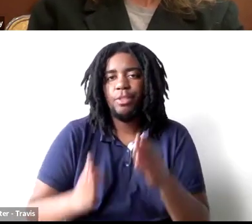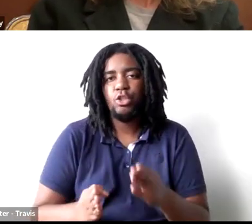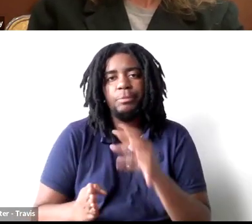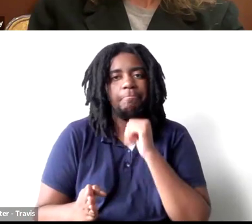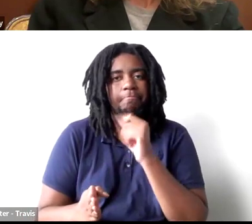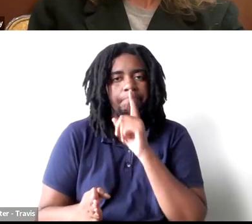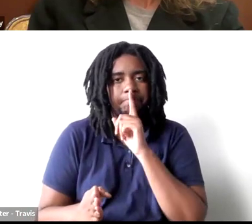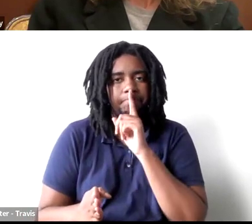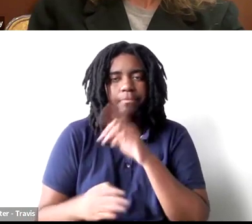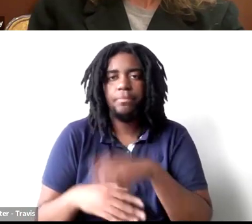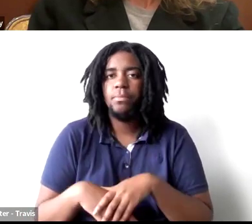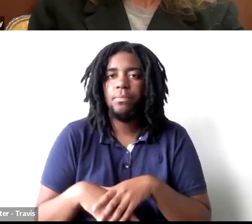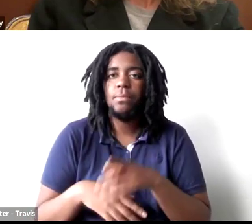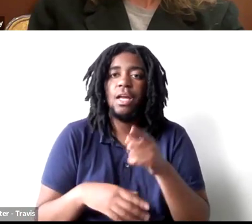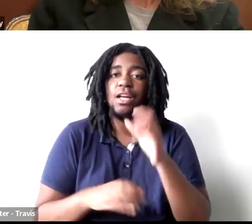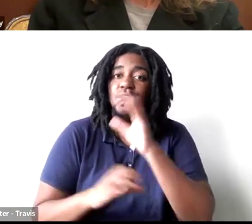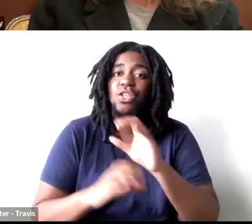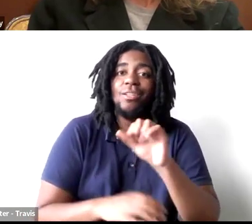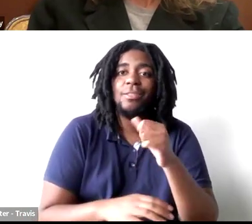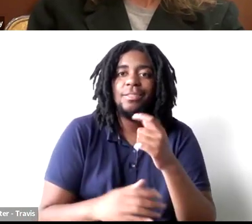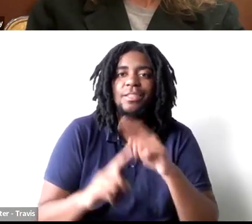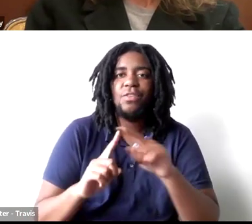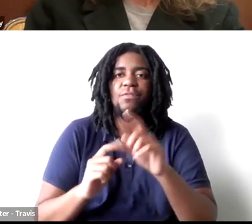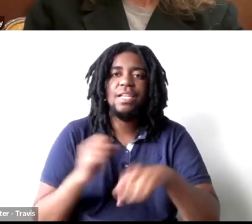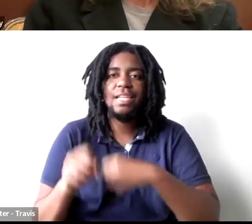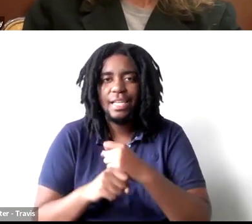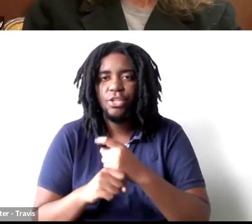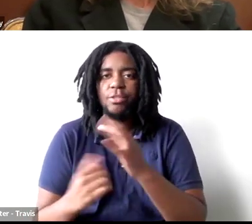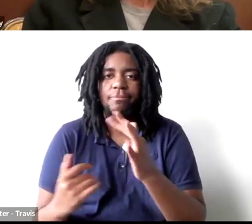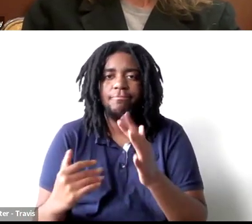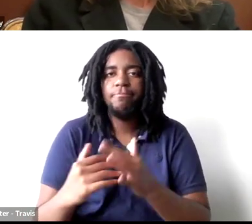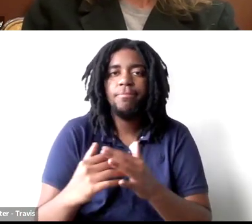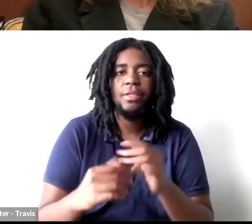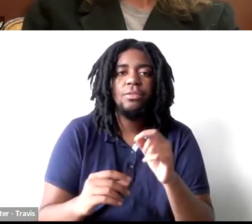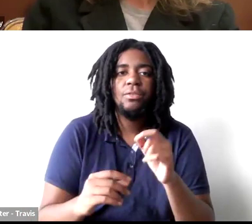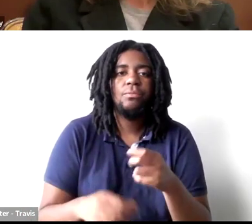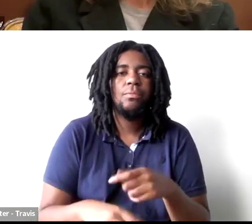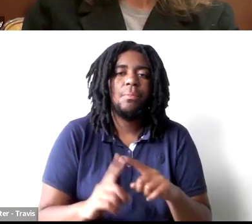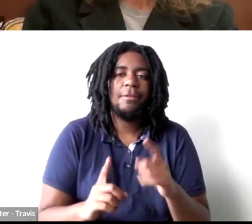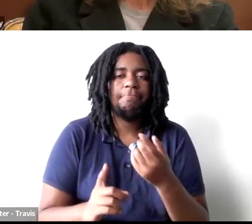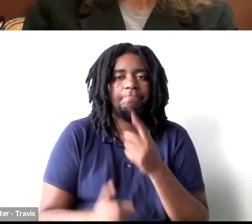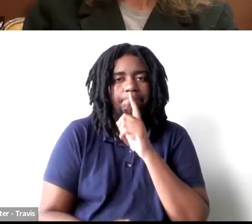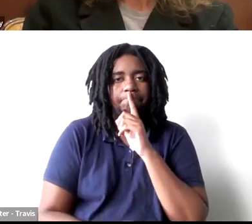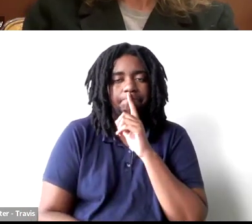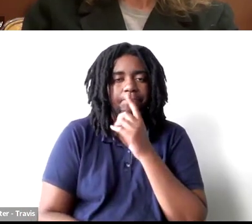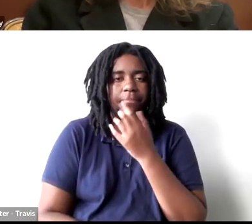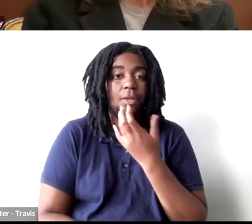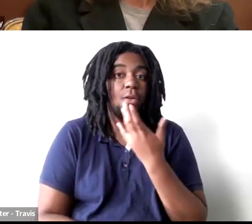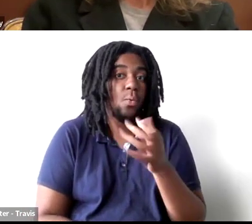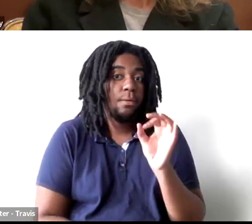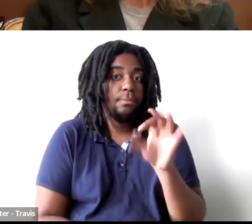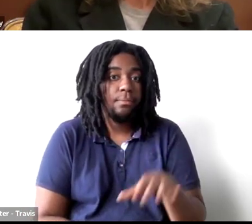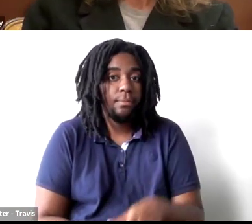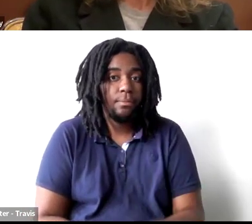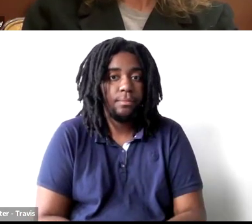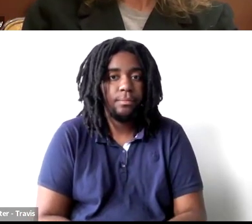also tried silhouette in the 1840s, but found nothing. Do you want to comment on that? There were profile